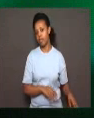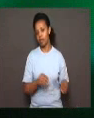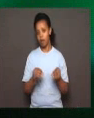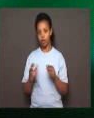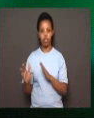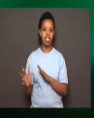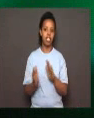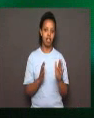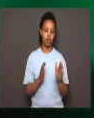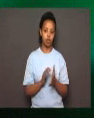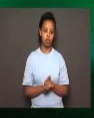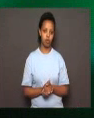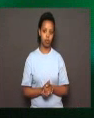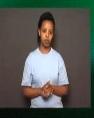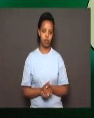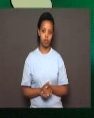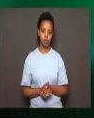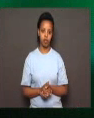Students, let's get ready.